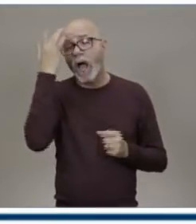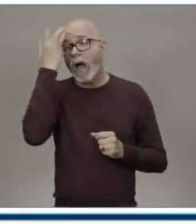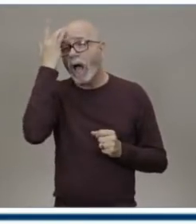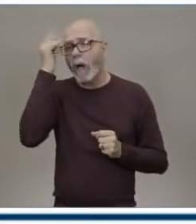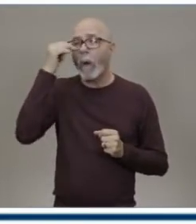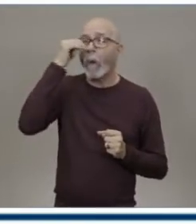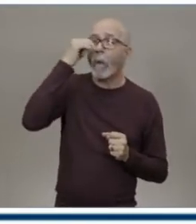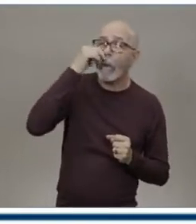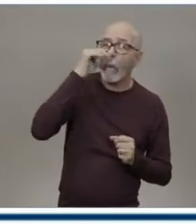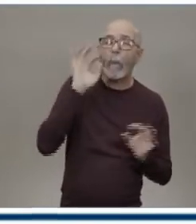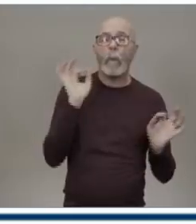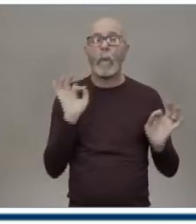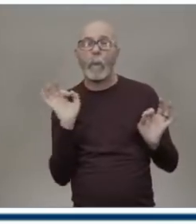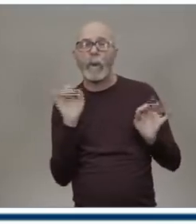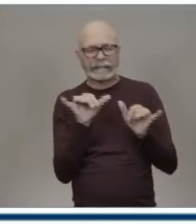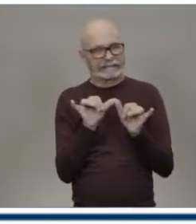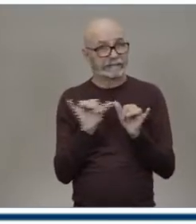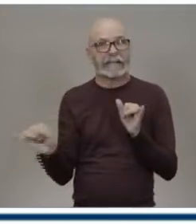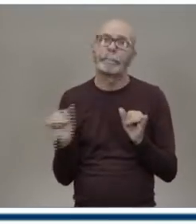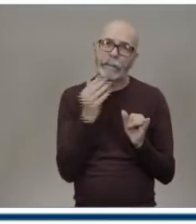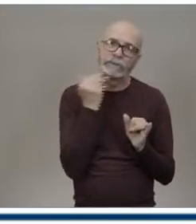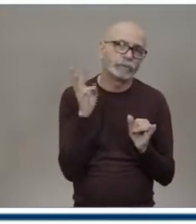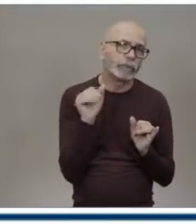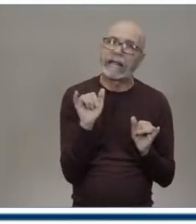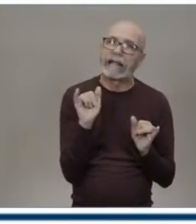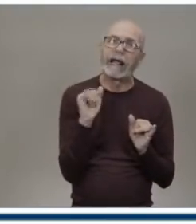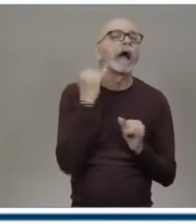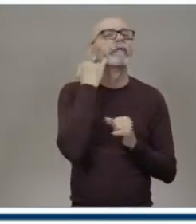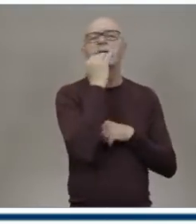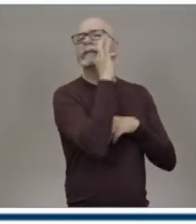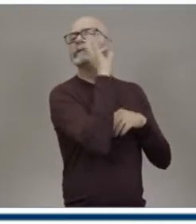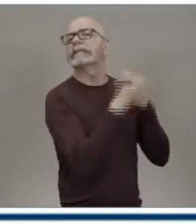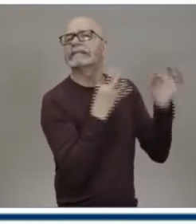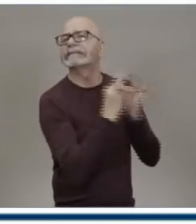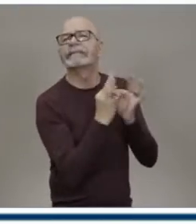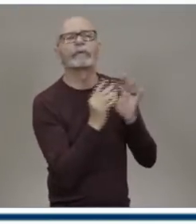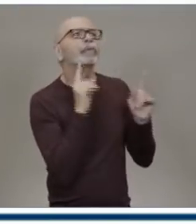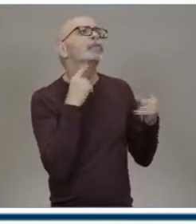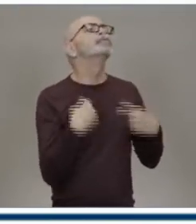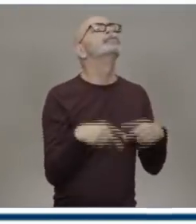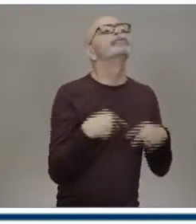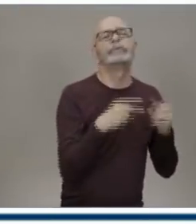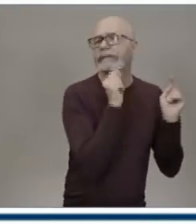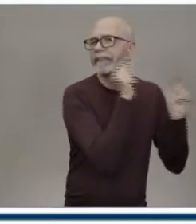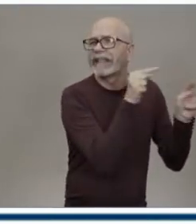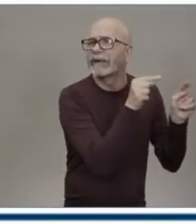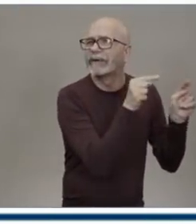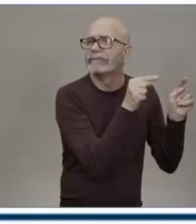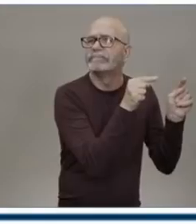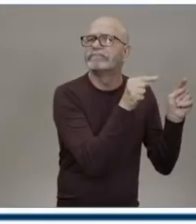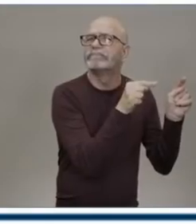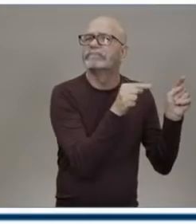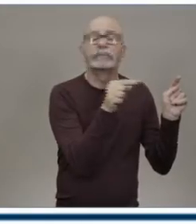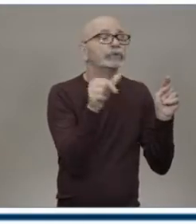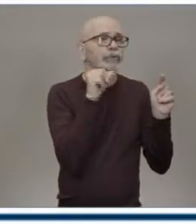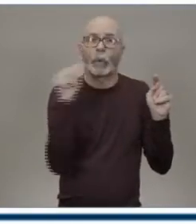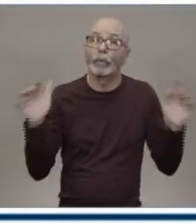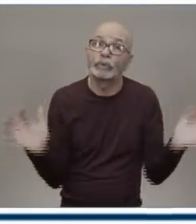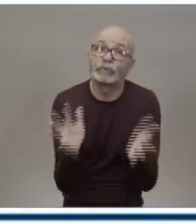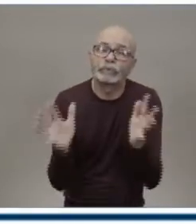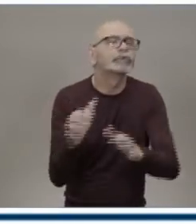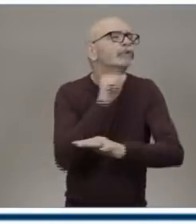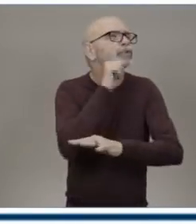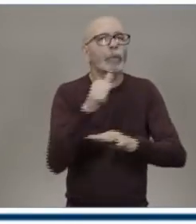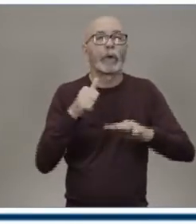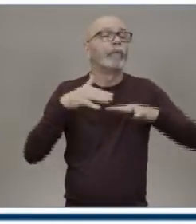stay home, do the self-assessment, and then take direction from that. Do not continue to go out and about, go to work, etc. You're